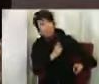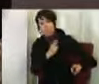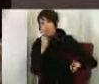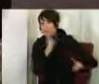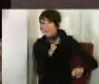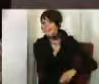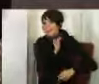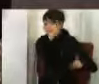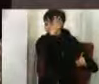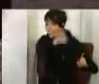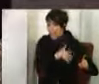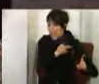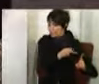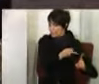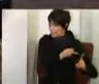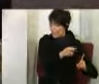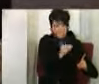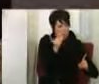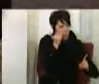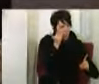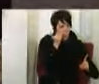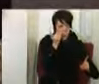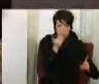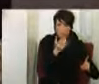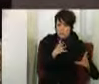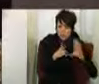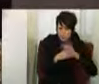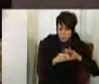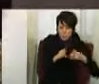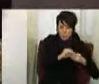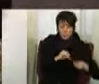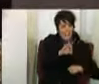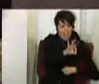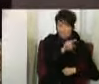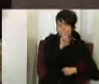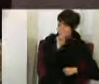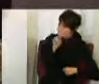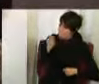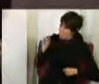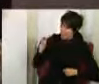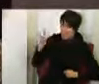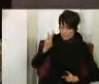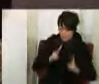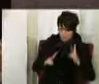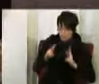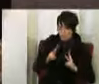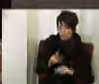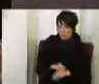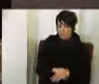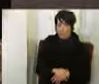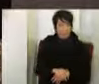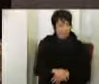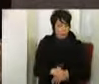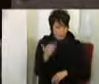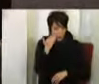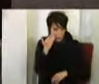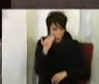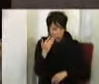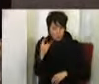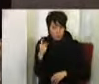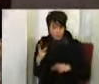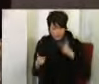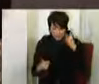fact, I'm sure that he would have known the stories of the lives of many of those in his village. You know, any one of us have been to a craftsman